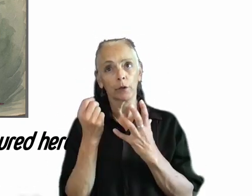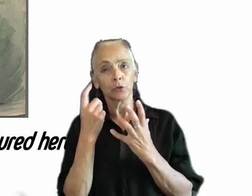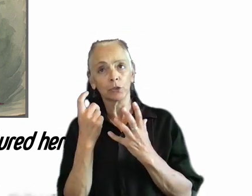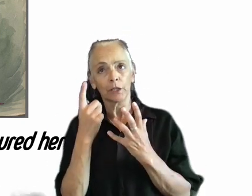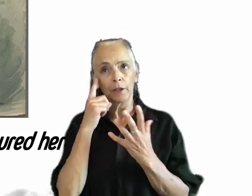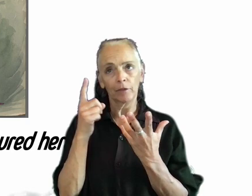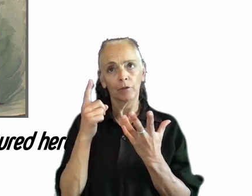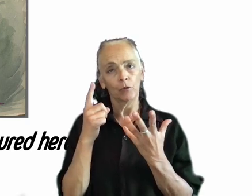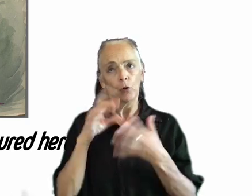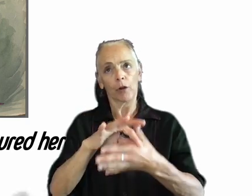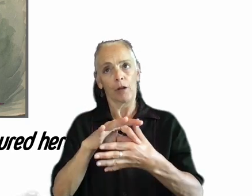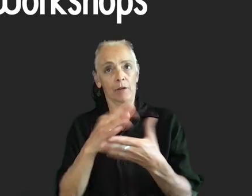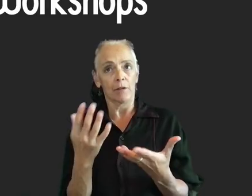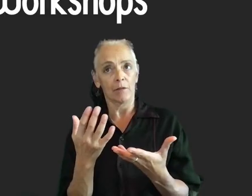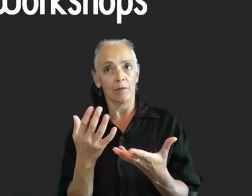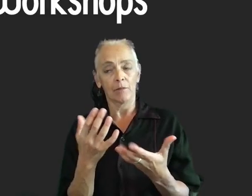creator